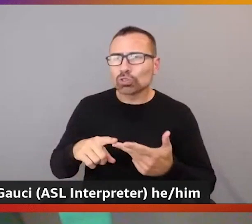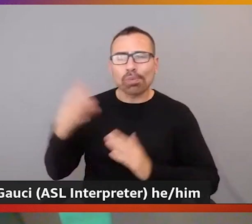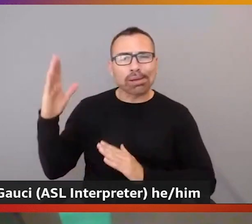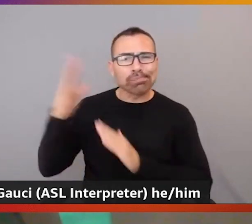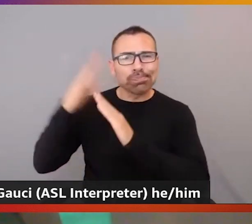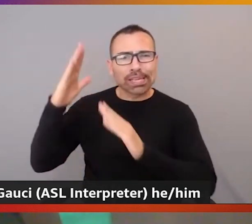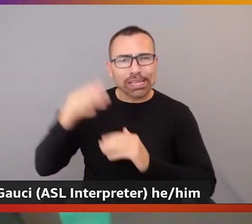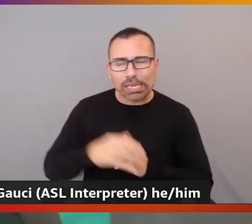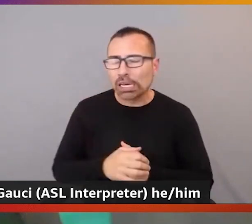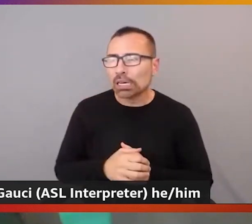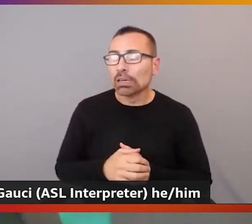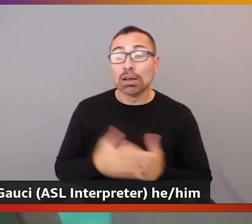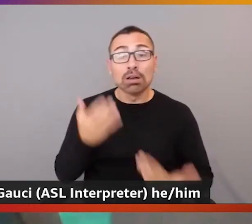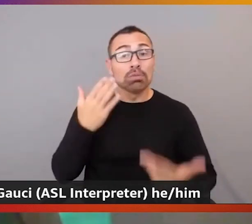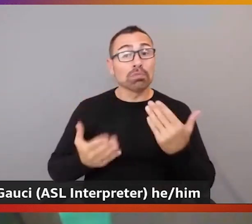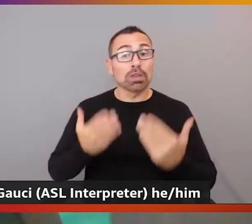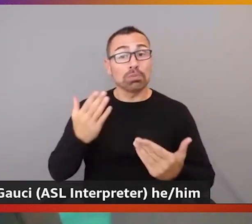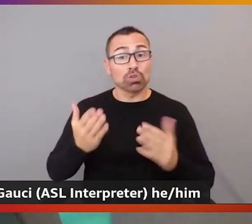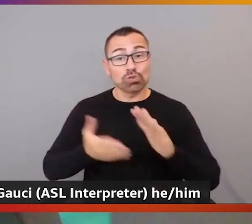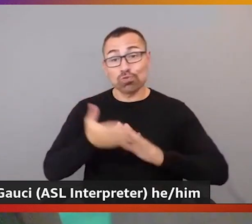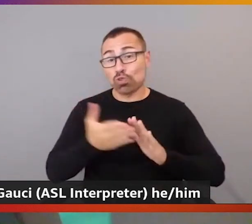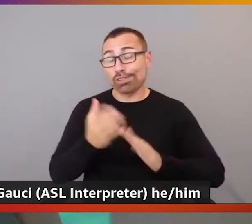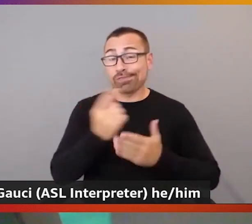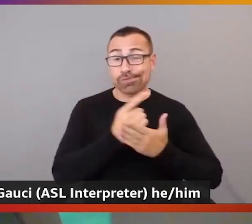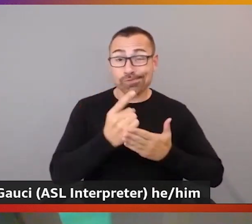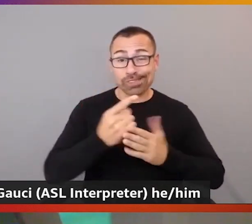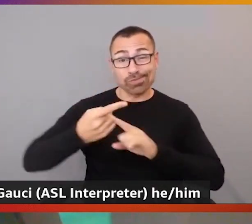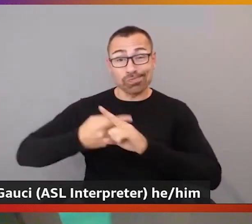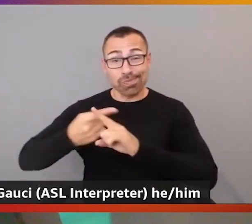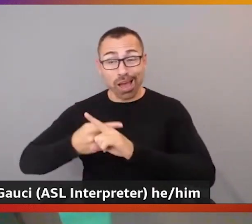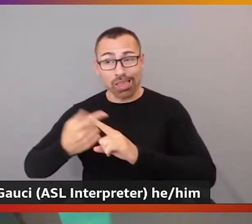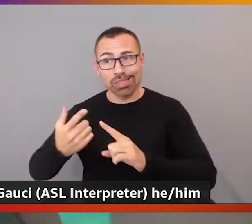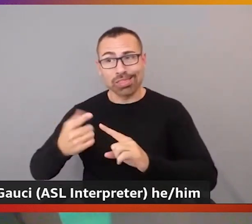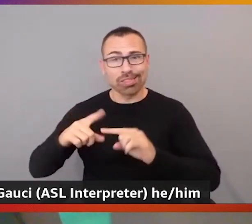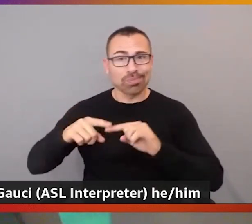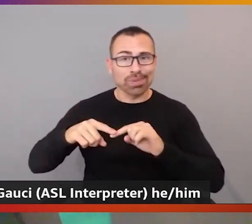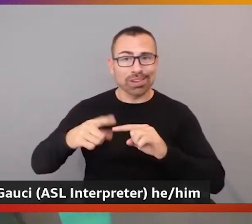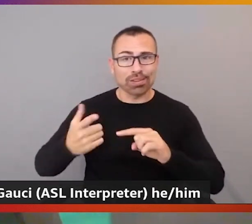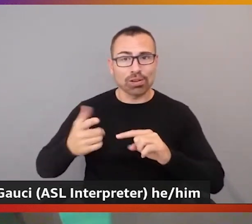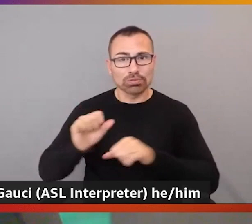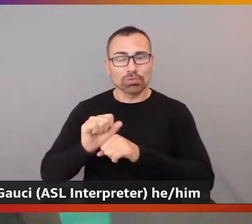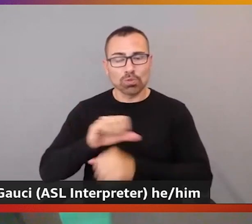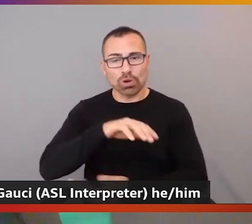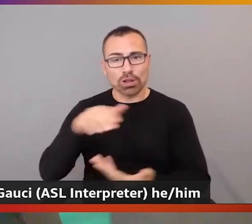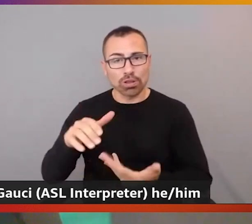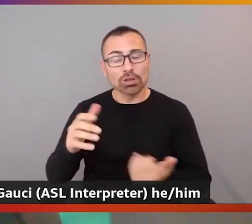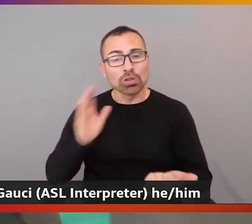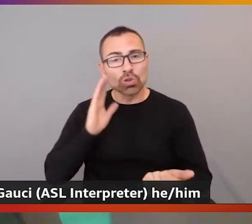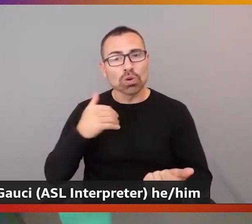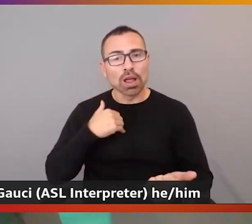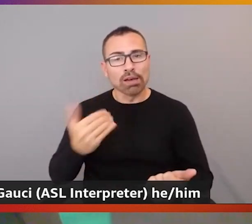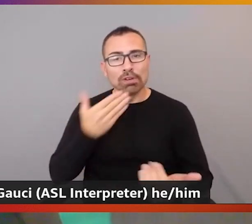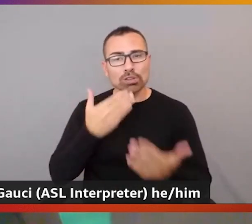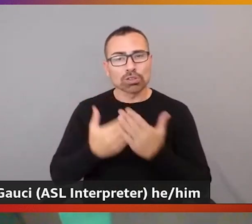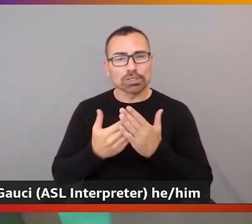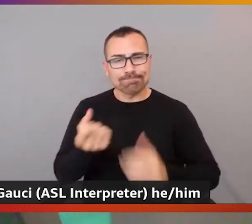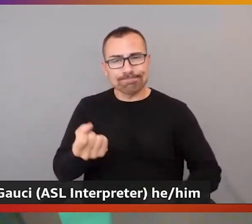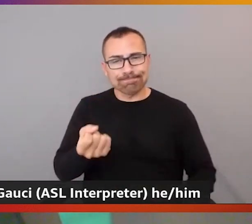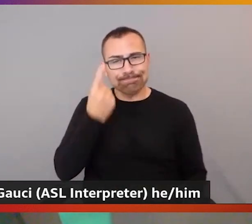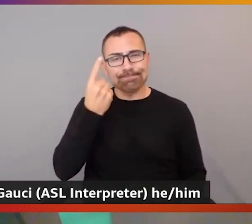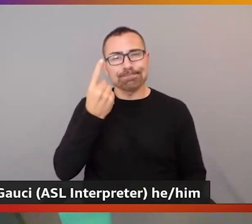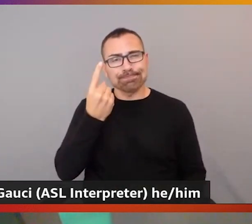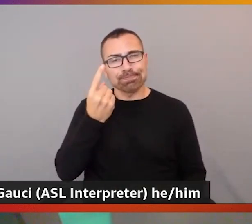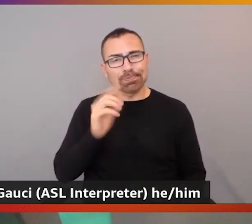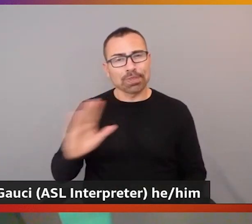it maybe for a week or a month, depending on the workload. You get a reasonably good sense of what your